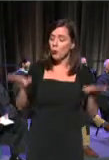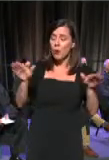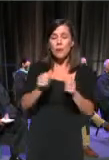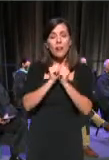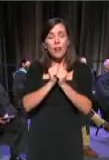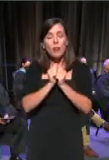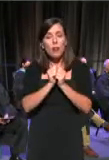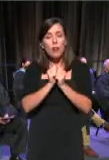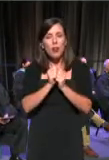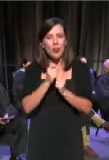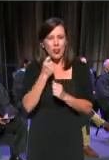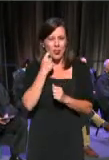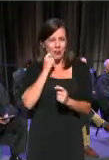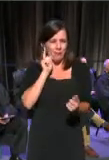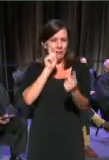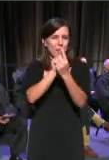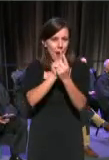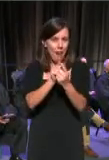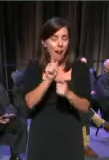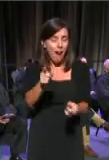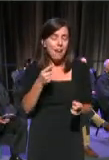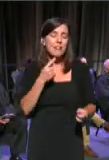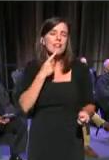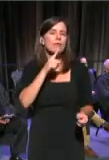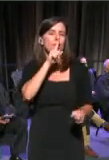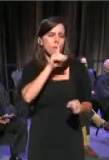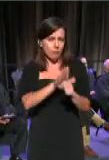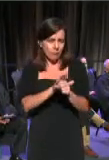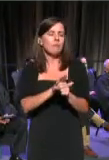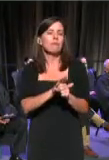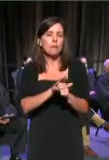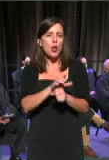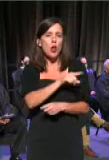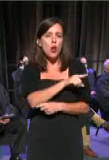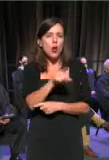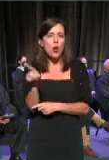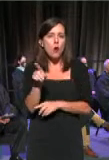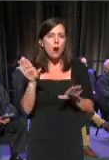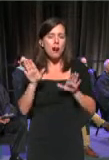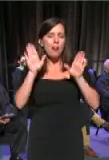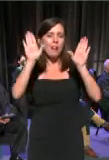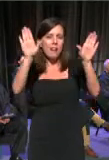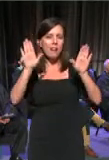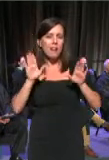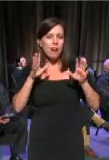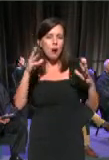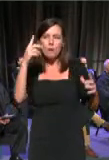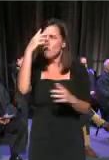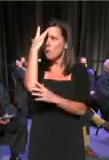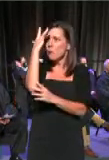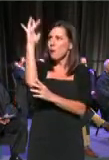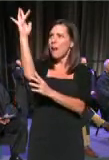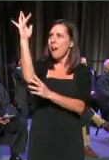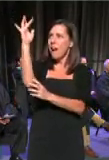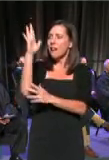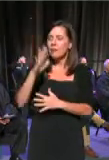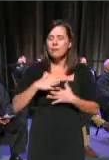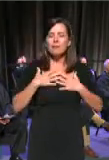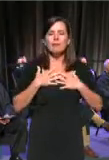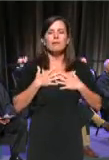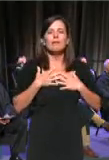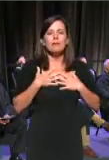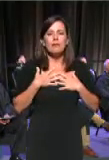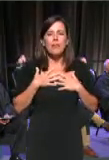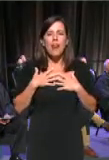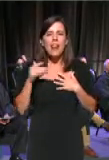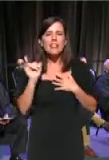or have only just met, I can say without a doubt that you are astonishing, bright, and breathtaking.